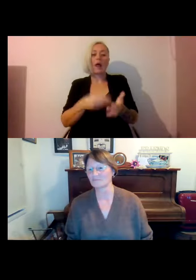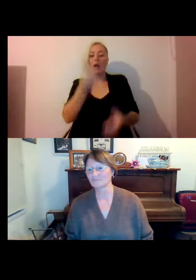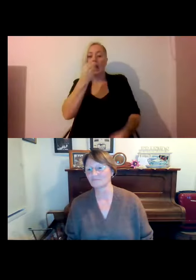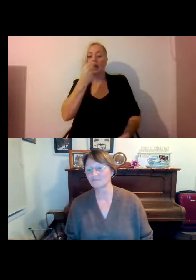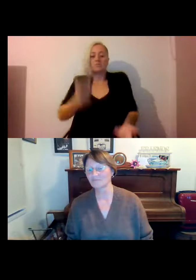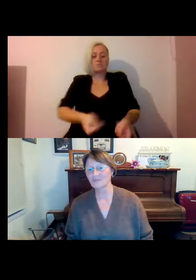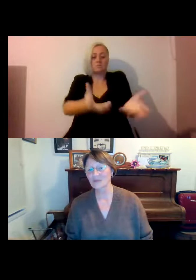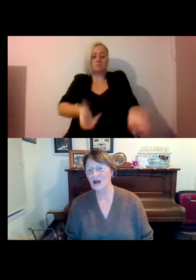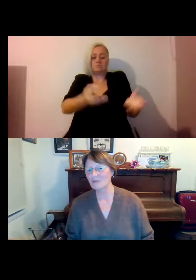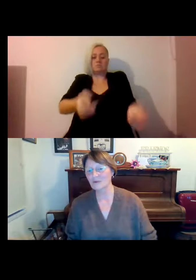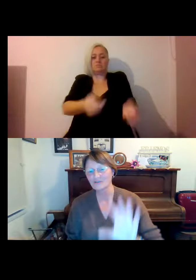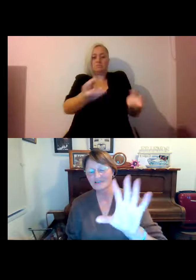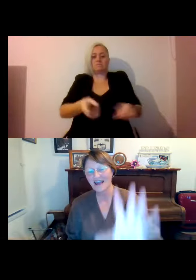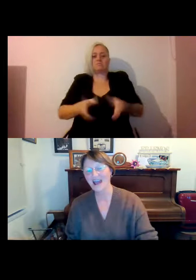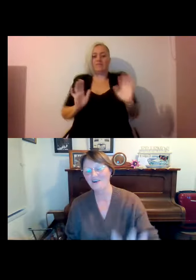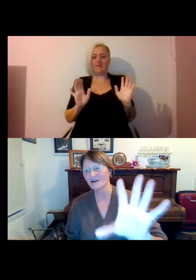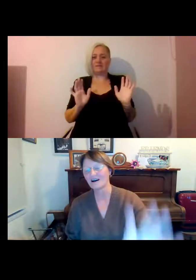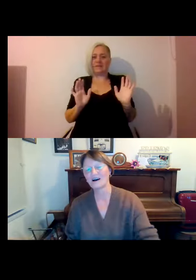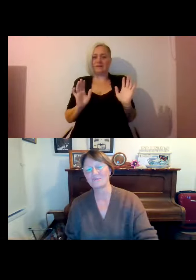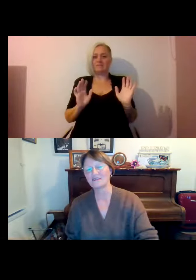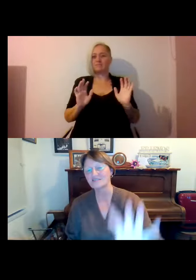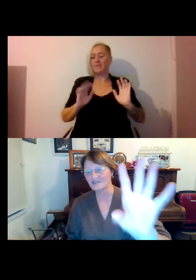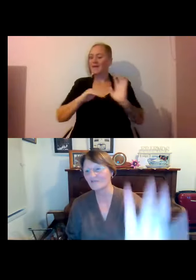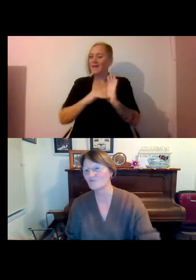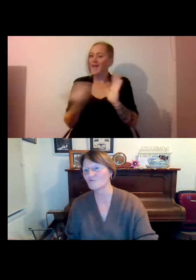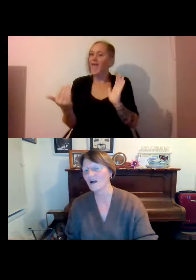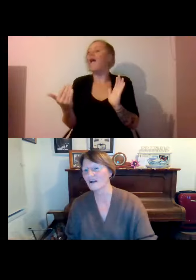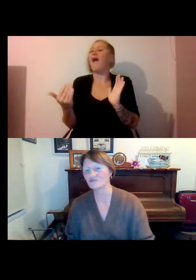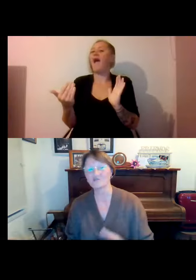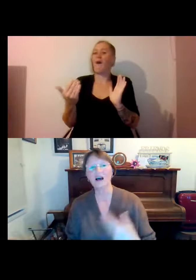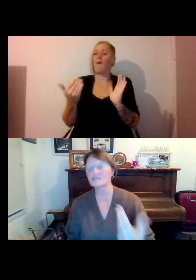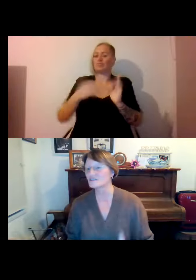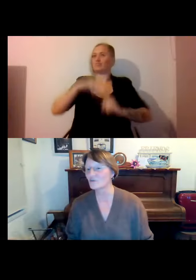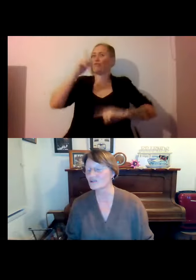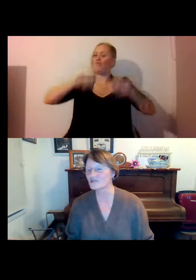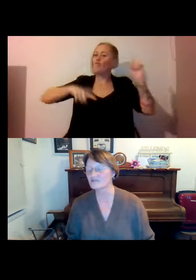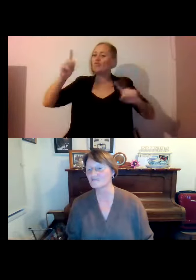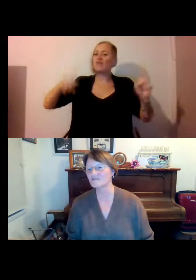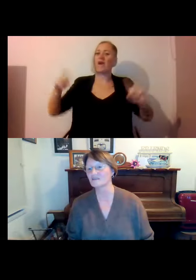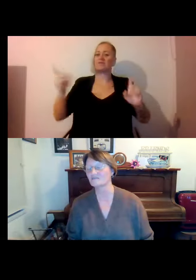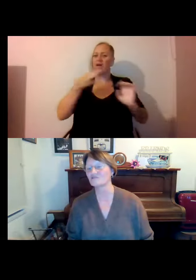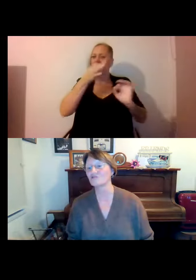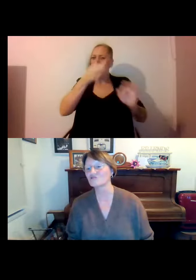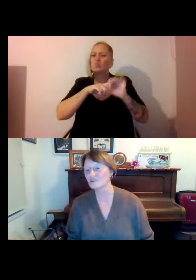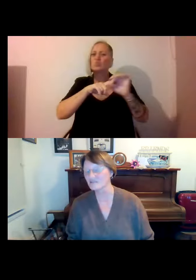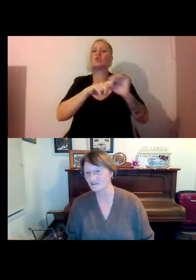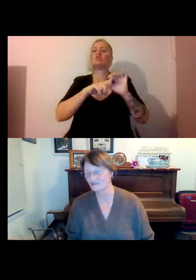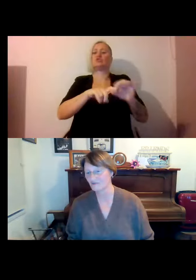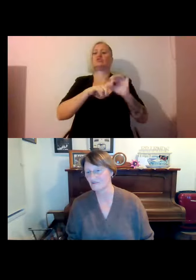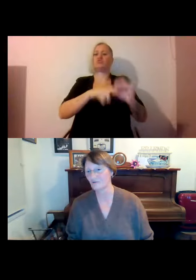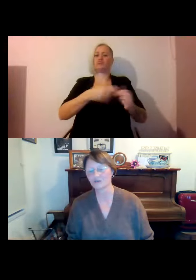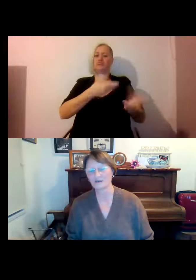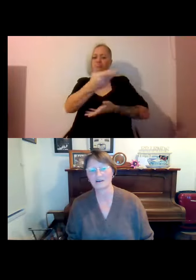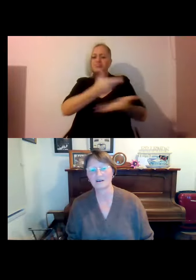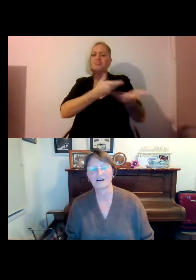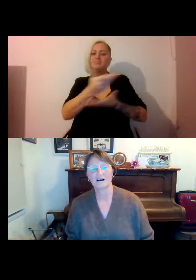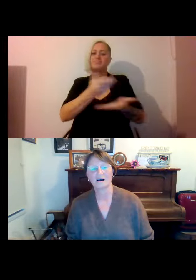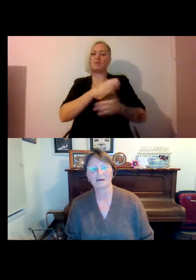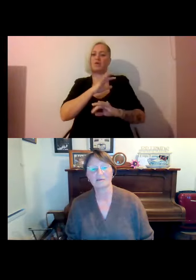something. Whereas now it's this full range of asking questions themselves, not just